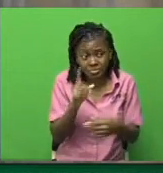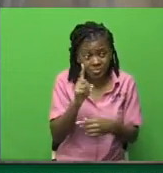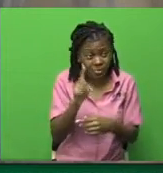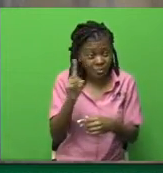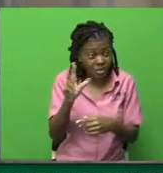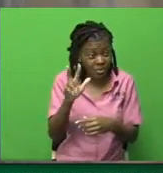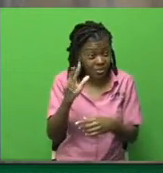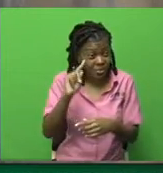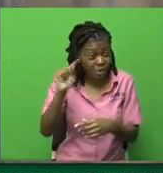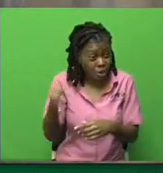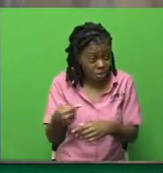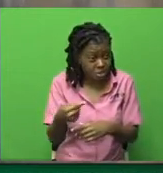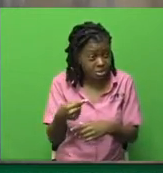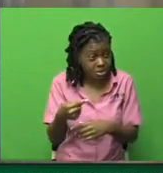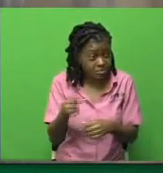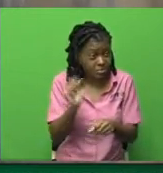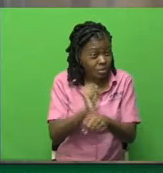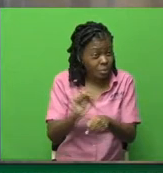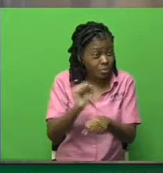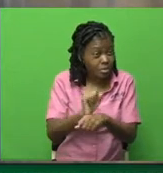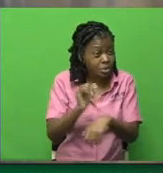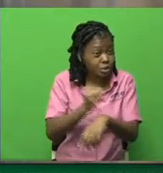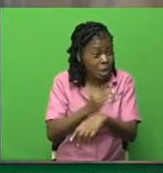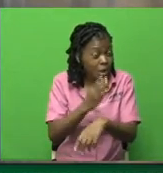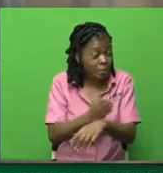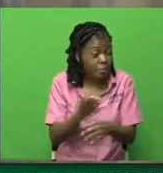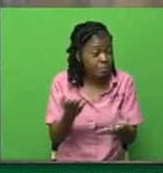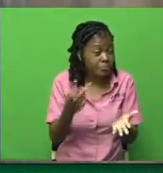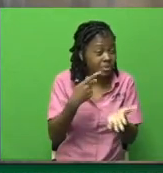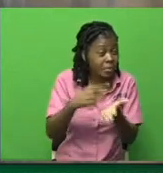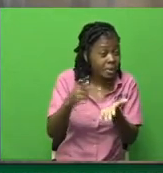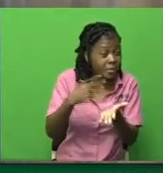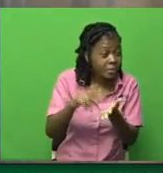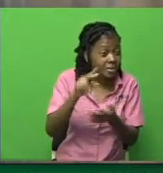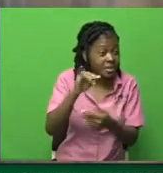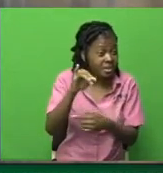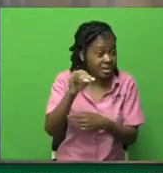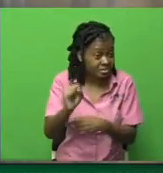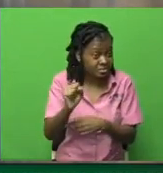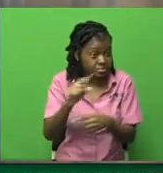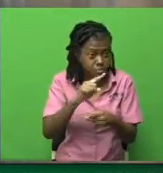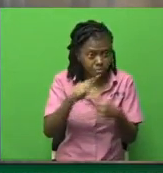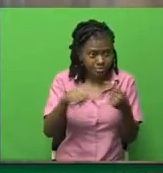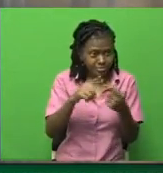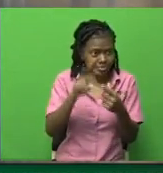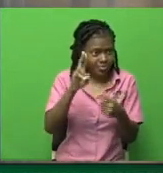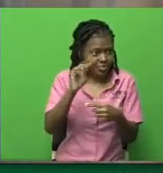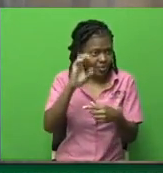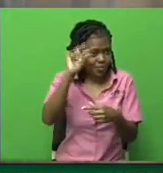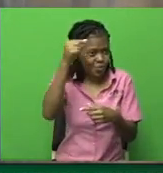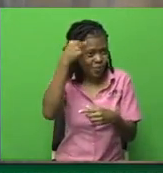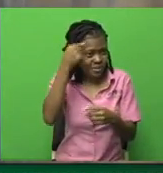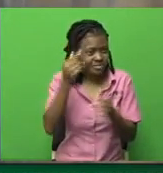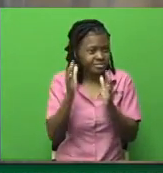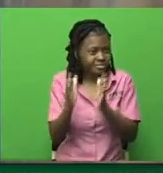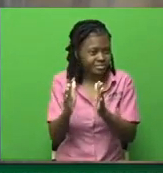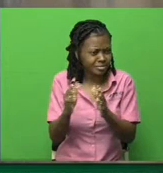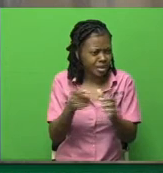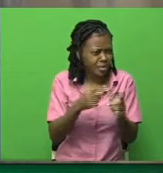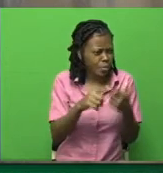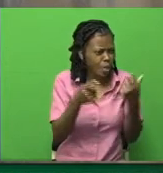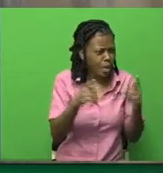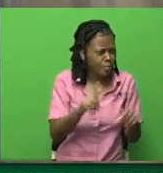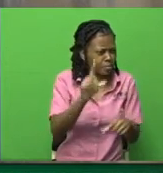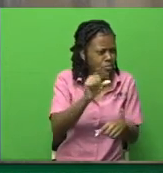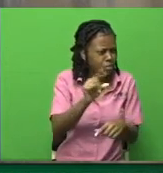who were making contributions to the National Insurance come 2020 no